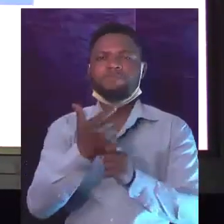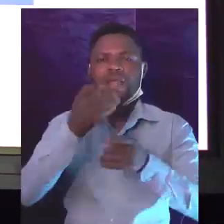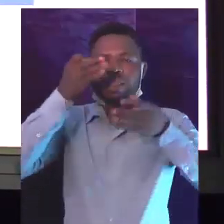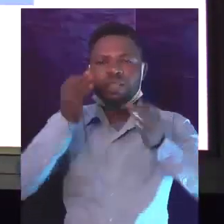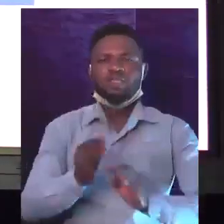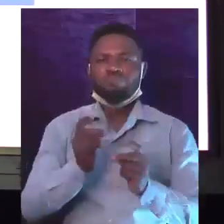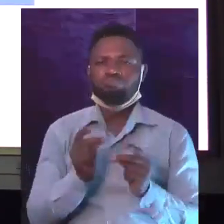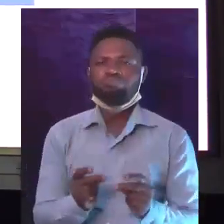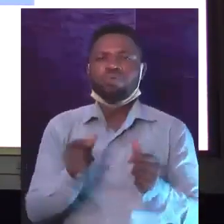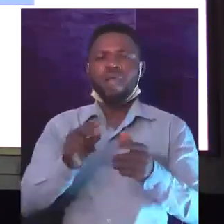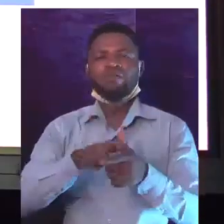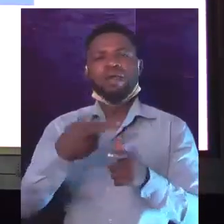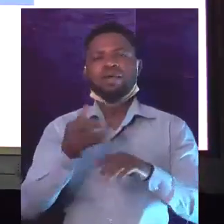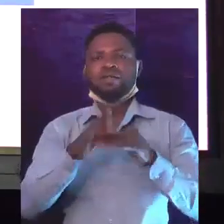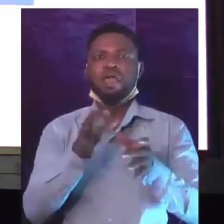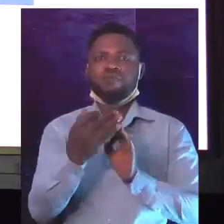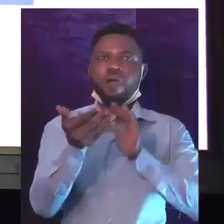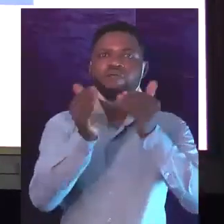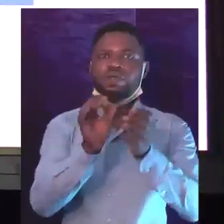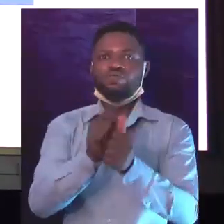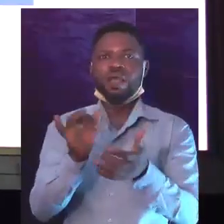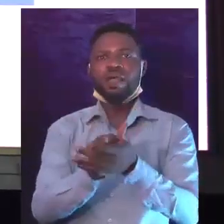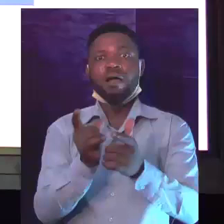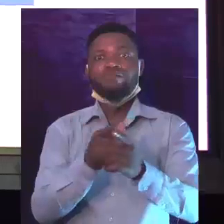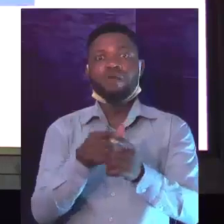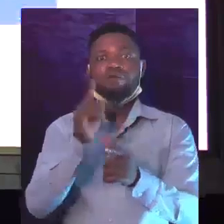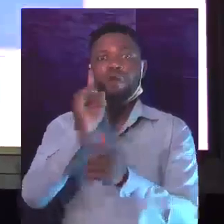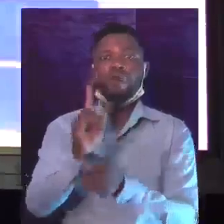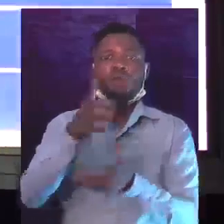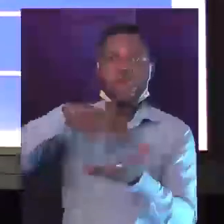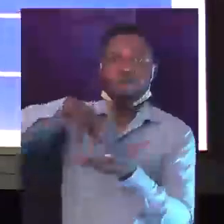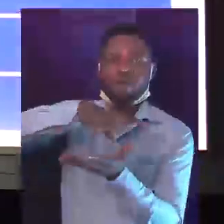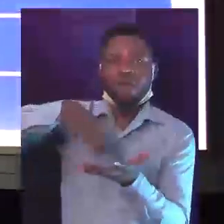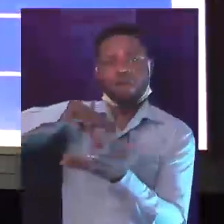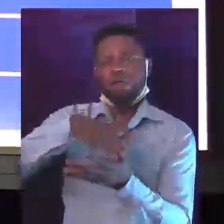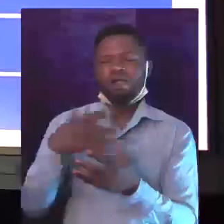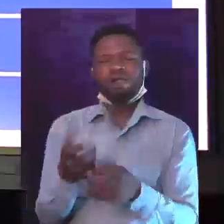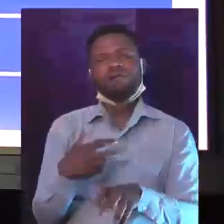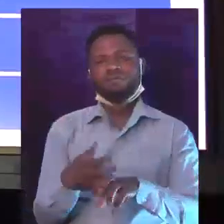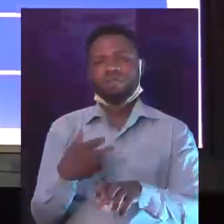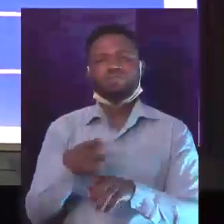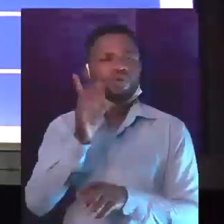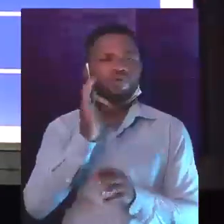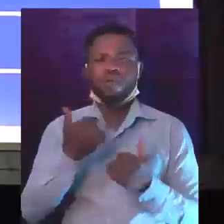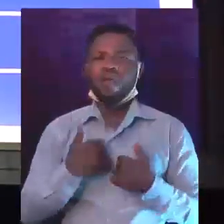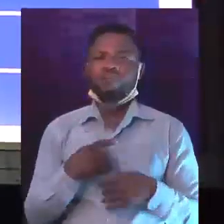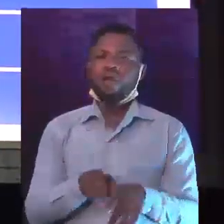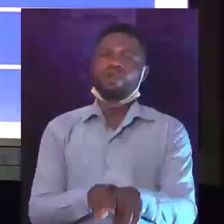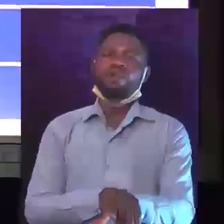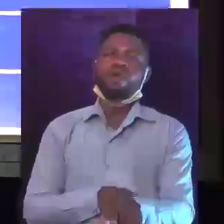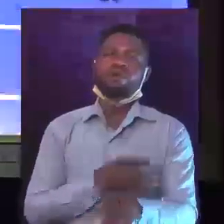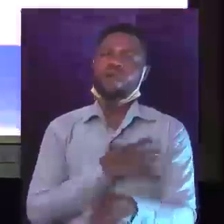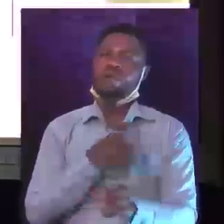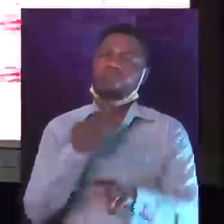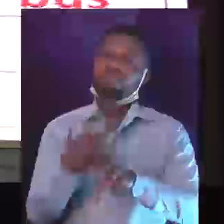decisions quicker. Rather than if you were faced with that first one, let's go back. If you were faced with that first one, you're going to have a long